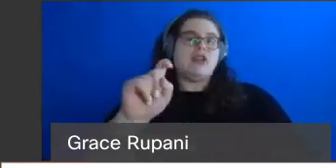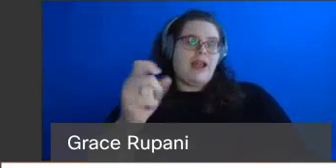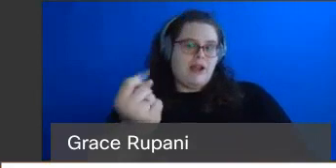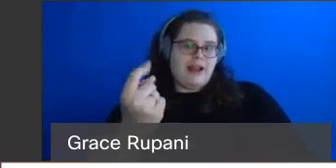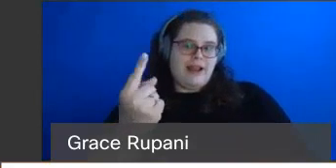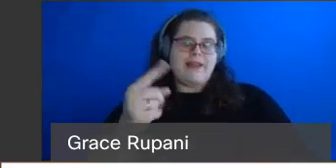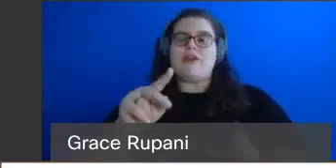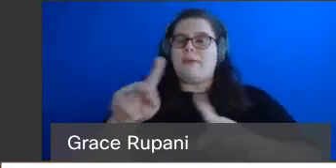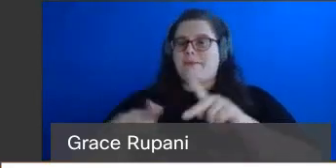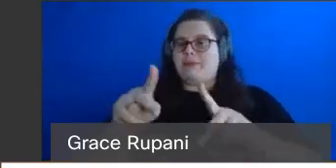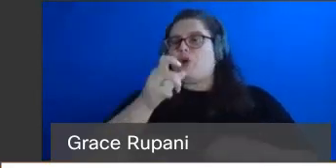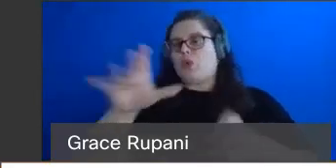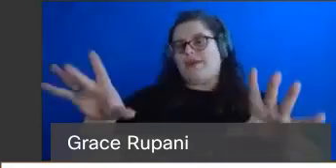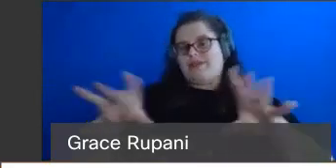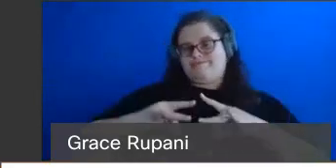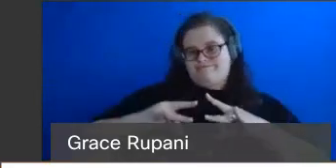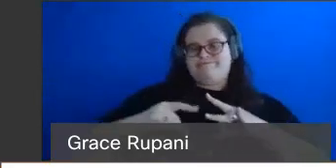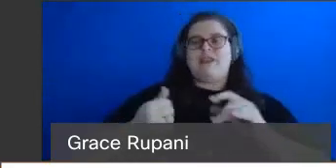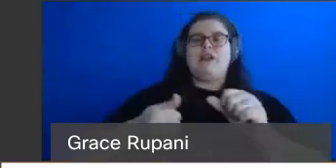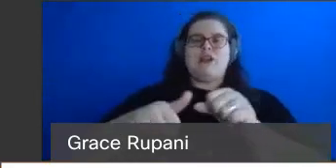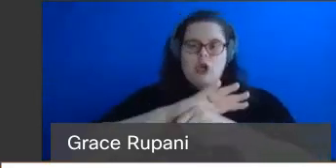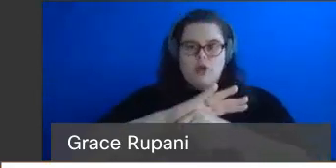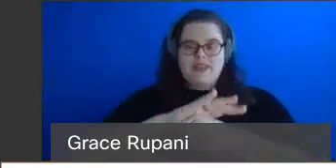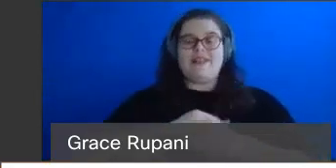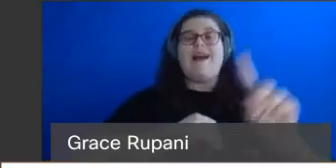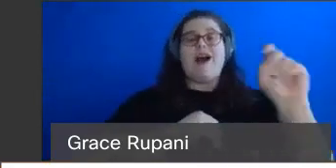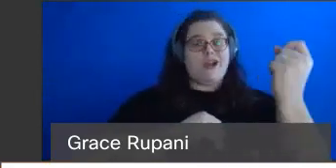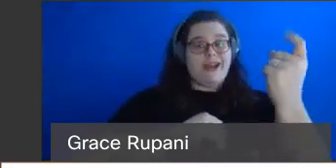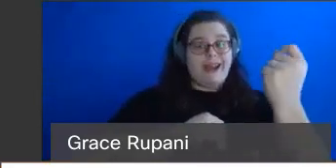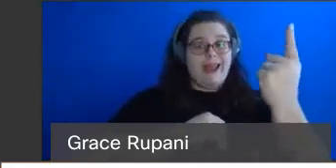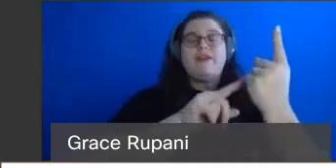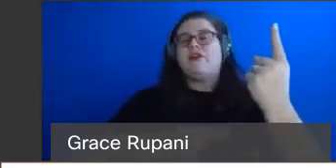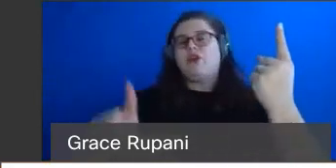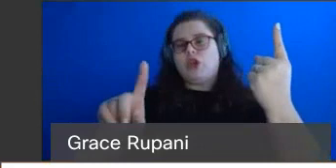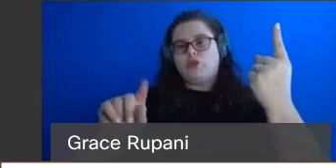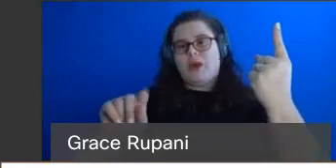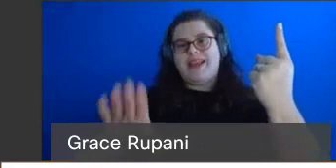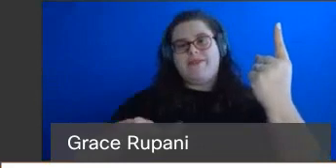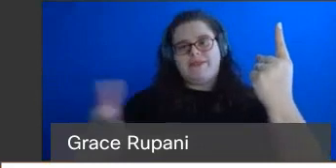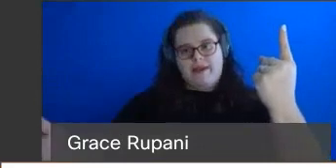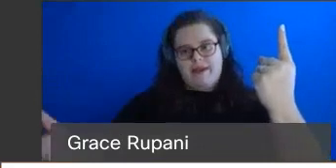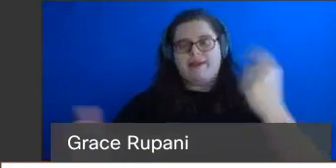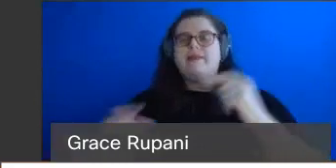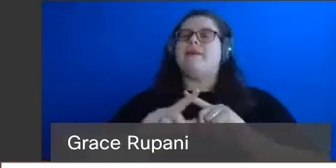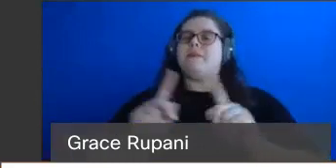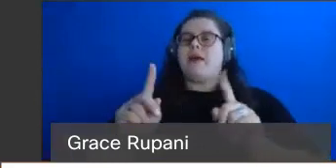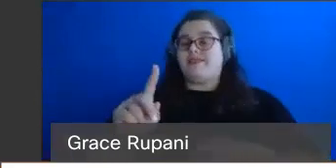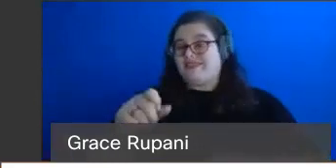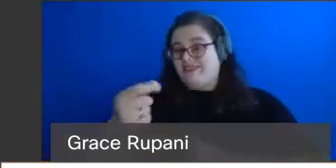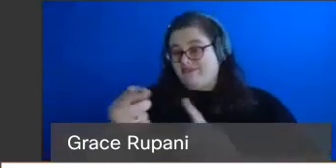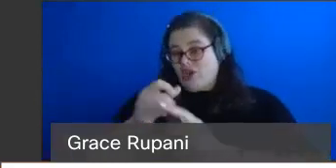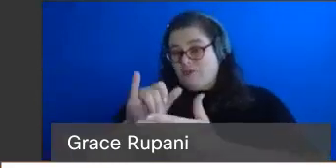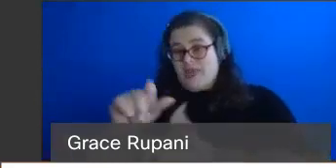who have contracted COVID, 20 have died. However, just 12 of those have been confirmed as actual COVID